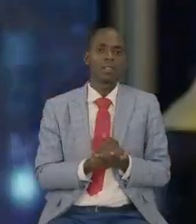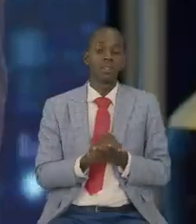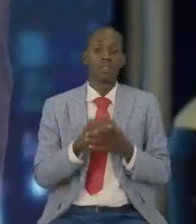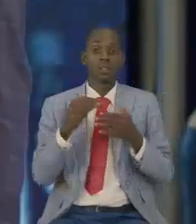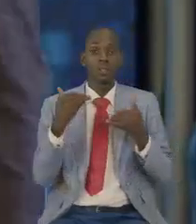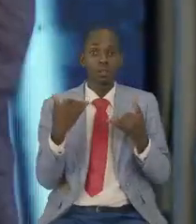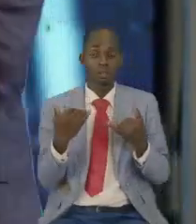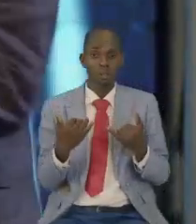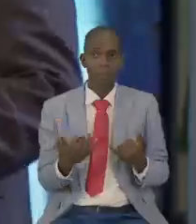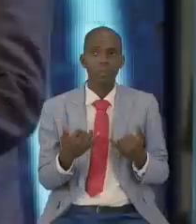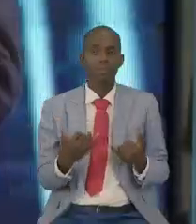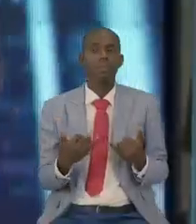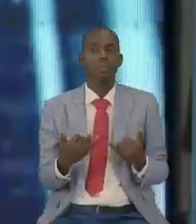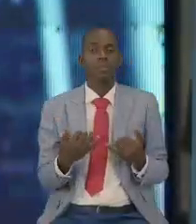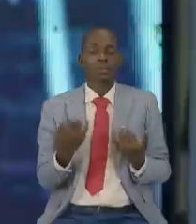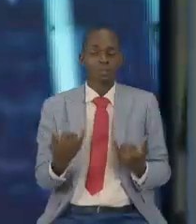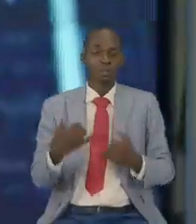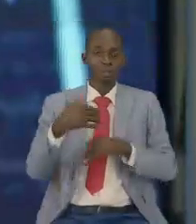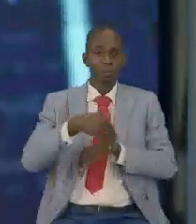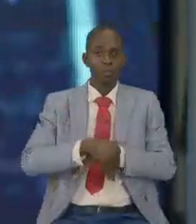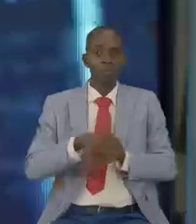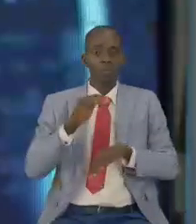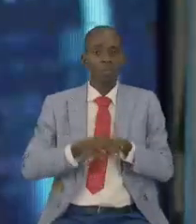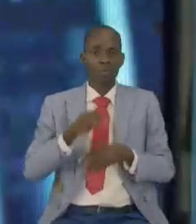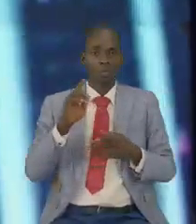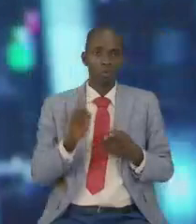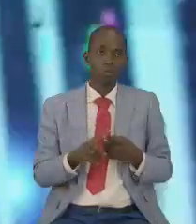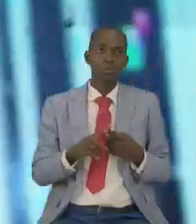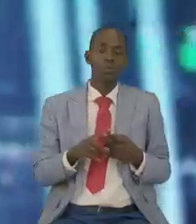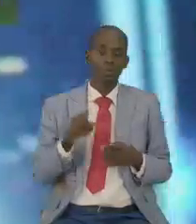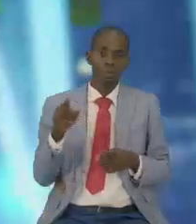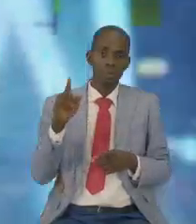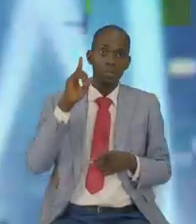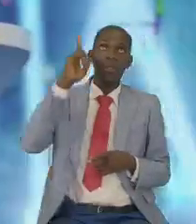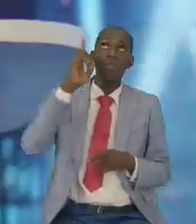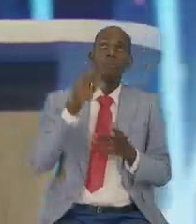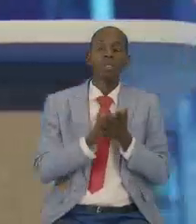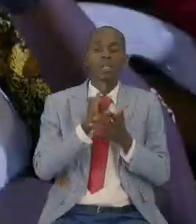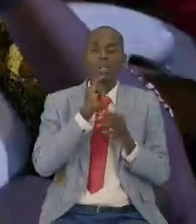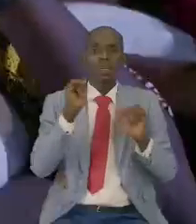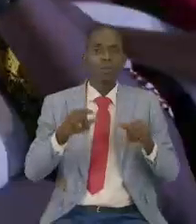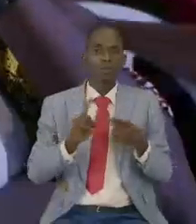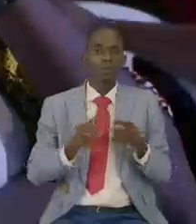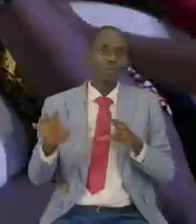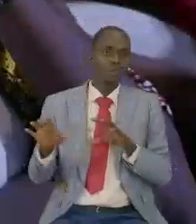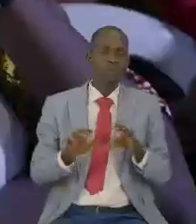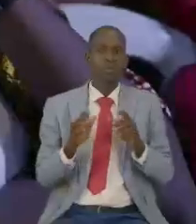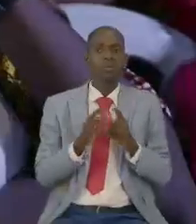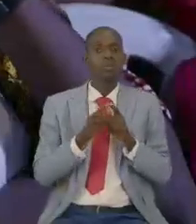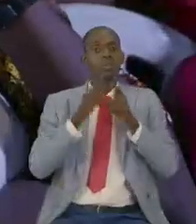unto him that is able to do exceeding abundantly